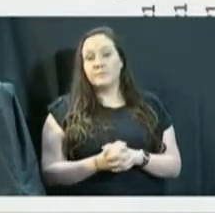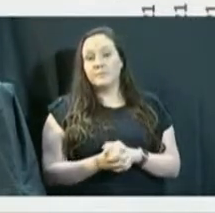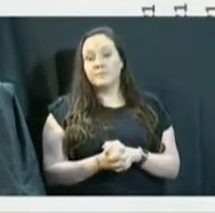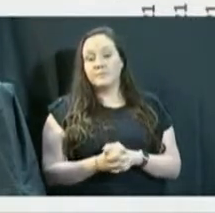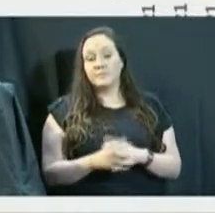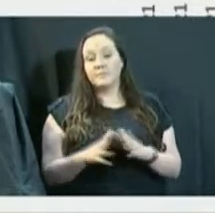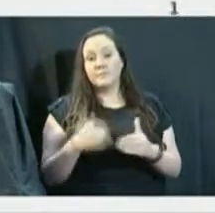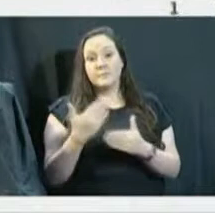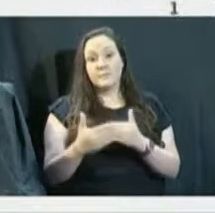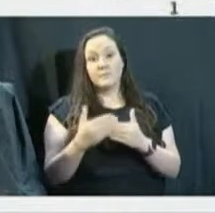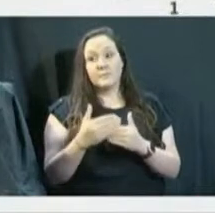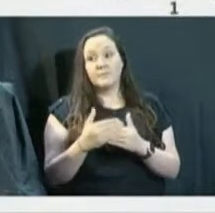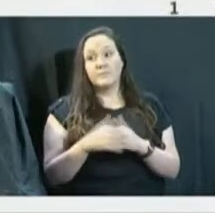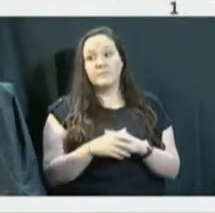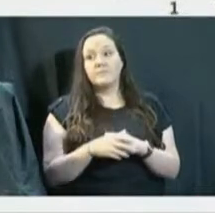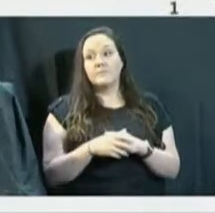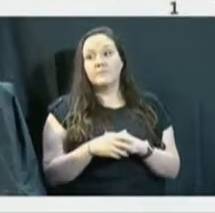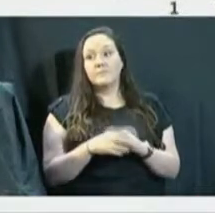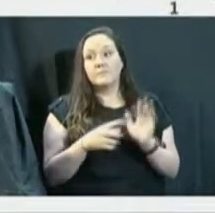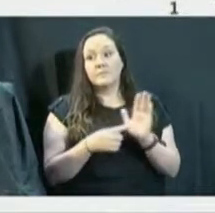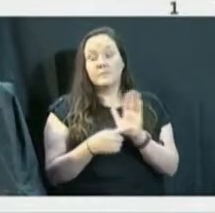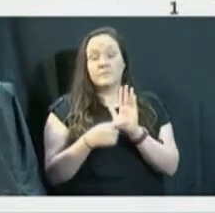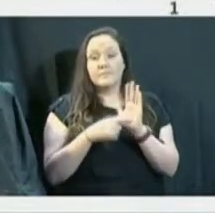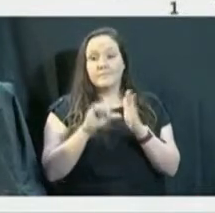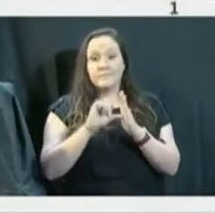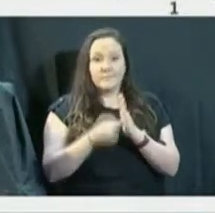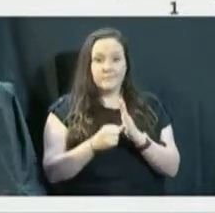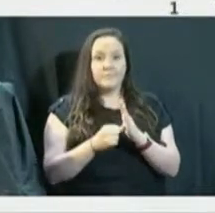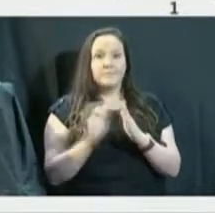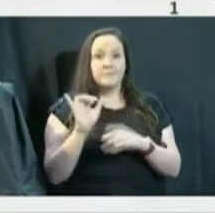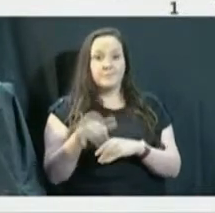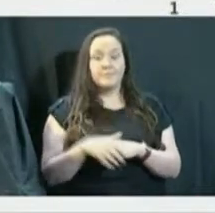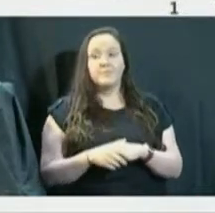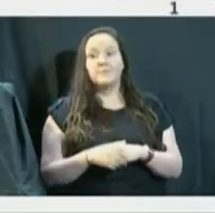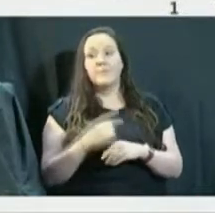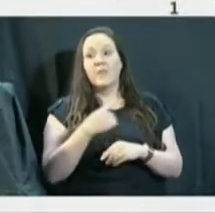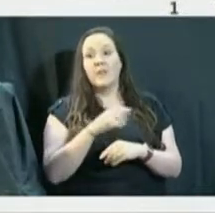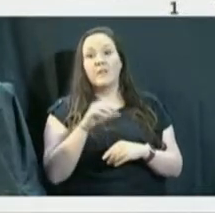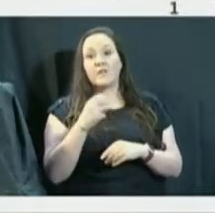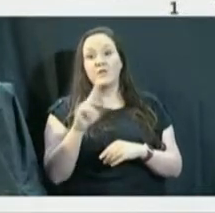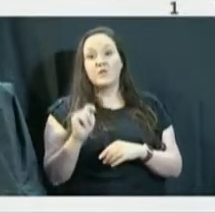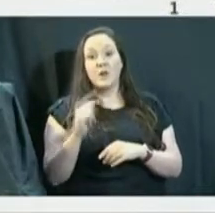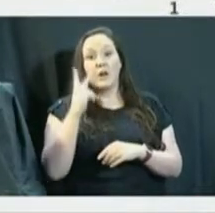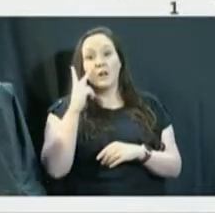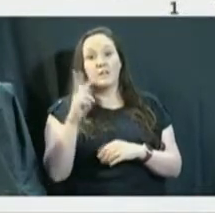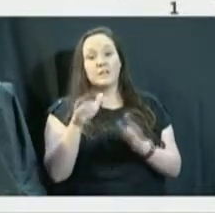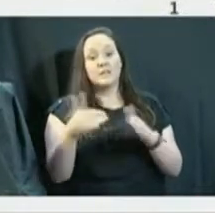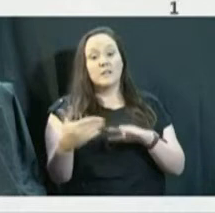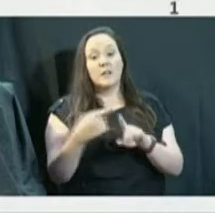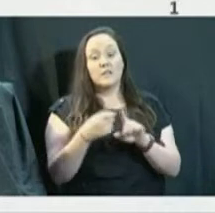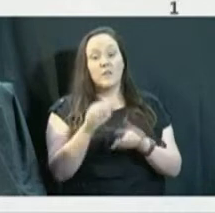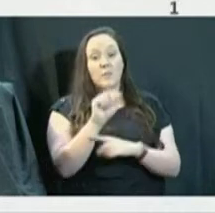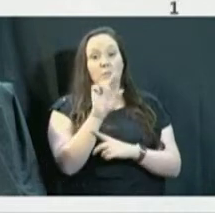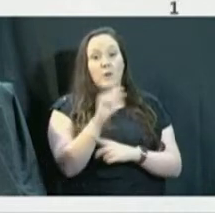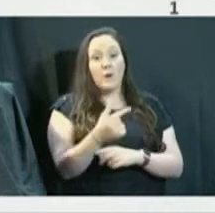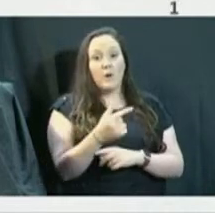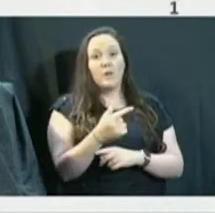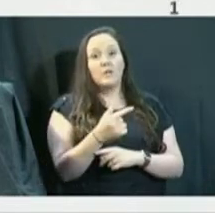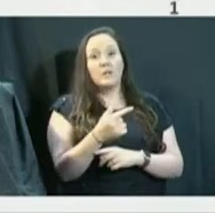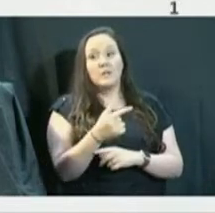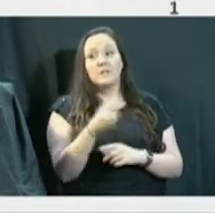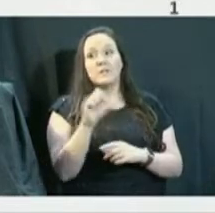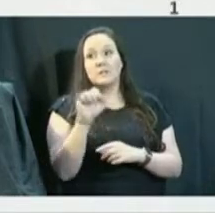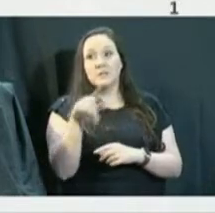And then the next graph will illustrate this even more. In this chart, you see deaths in August